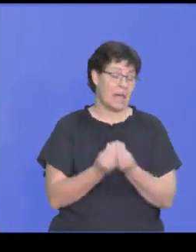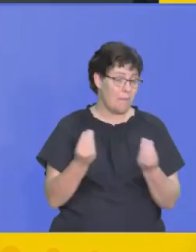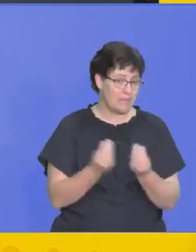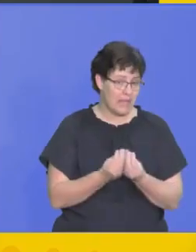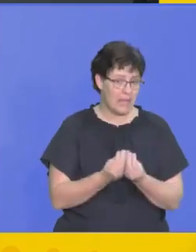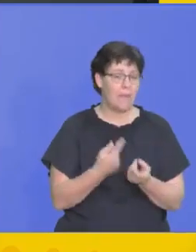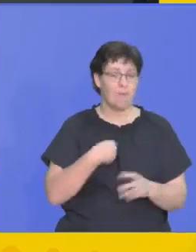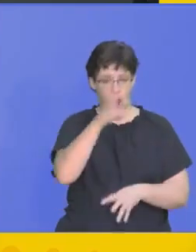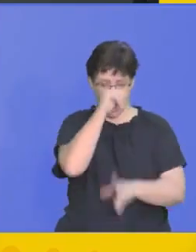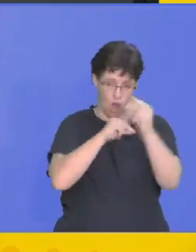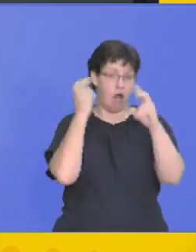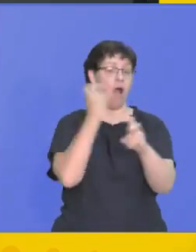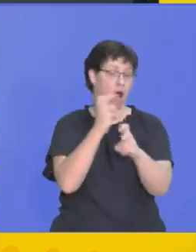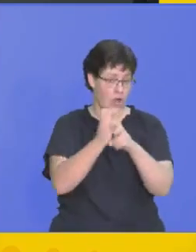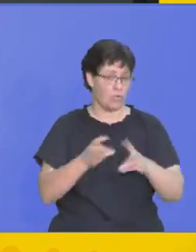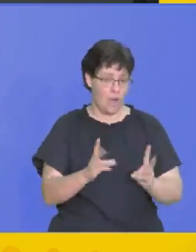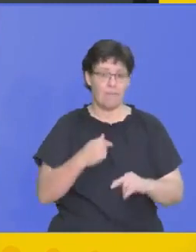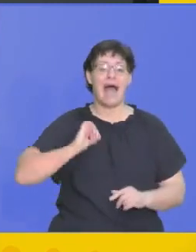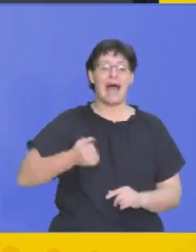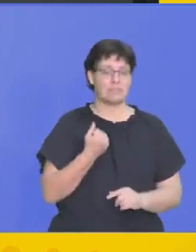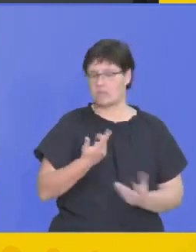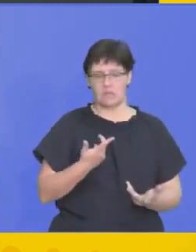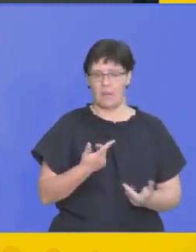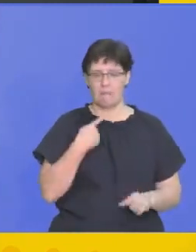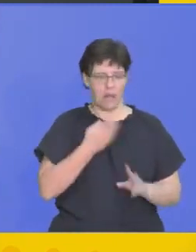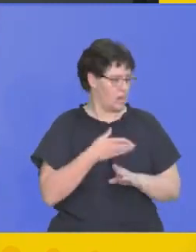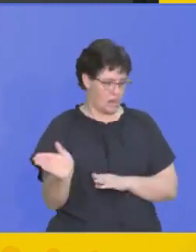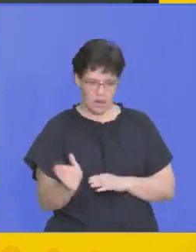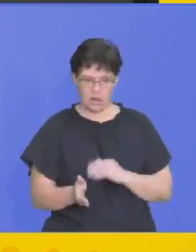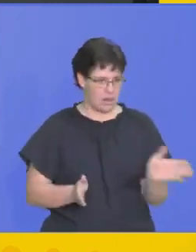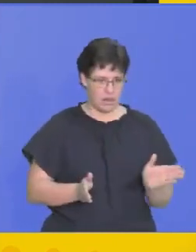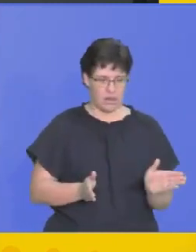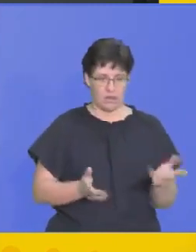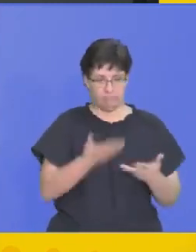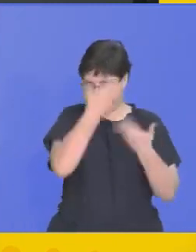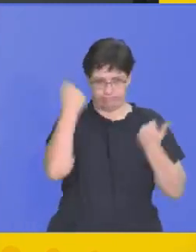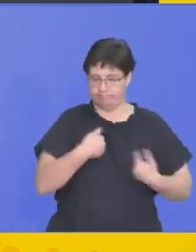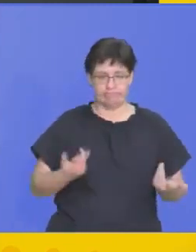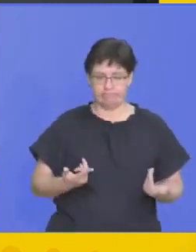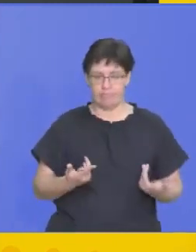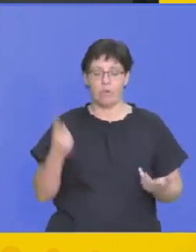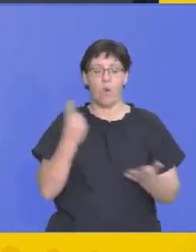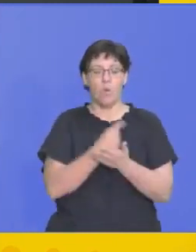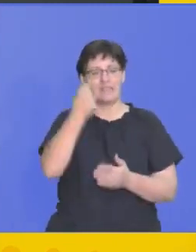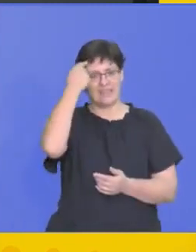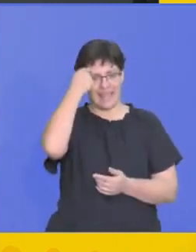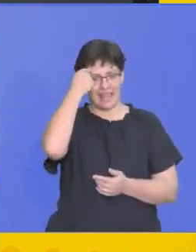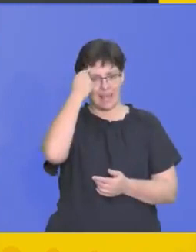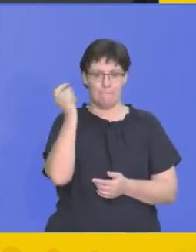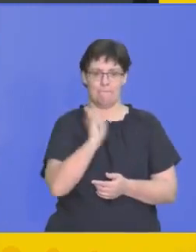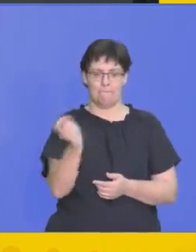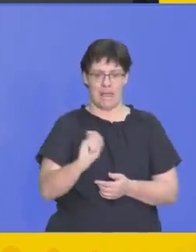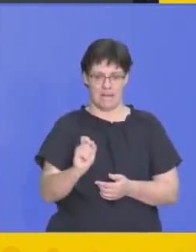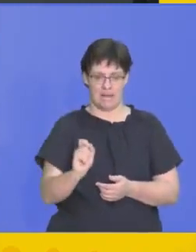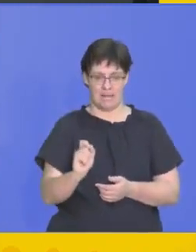this is something that I've had to learn the hard way. My husband will tell you, I can't tell the difference between my left and my right. I've got to always think about